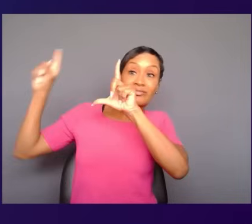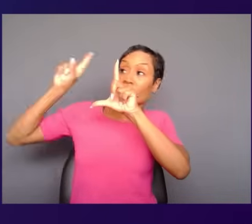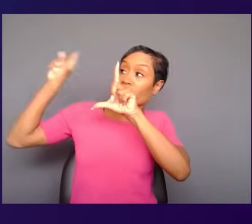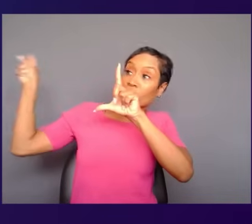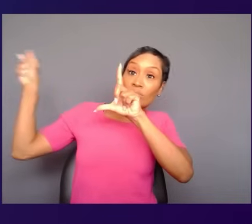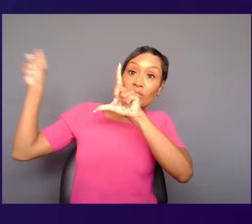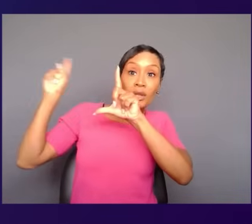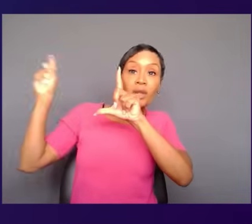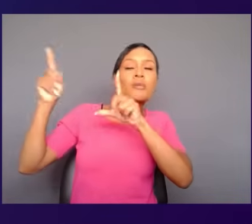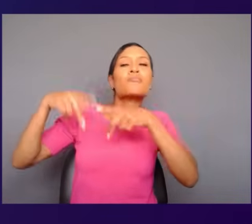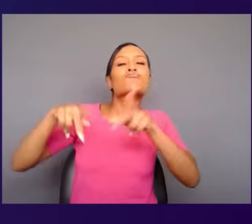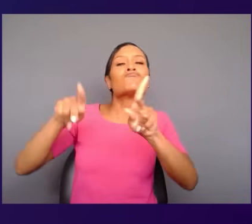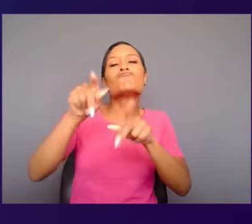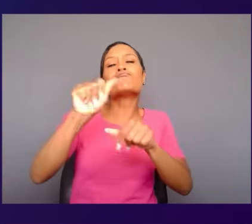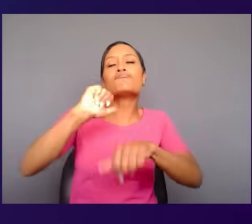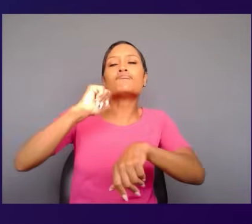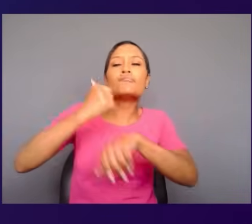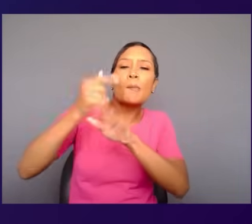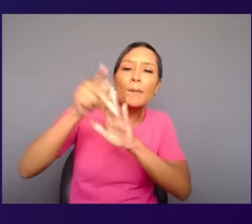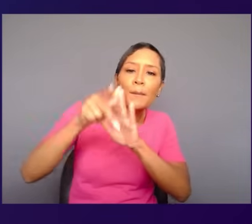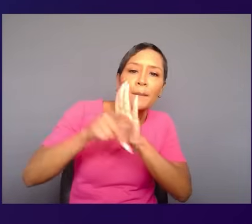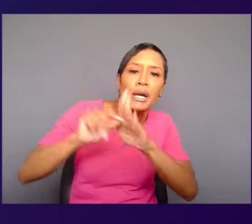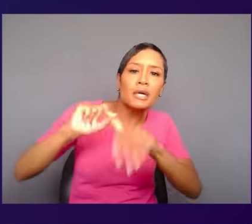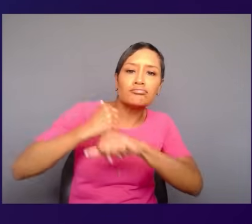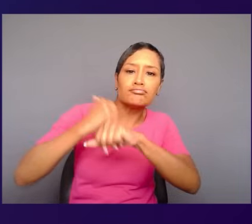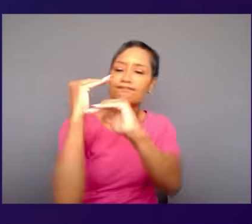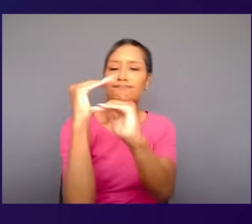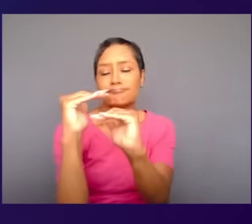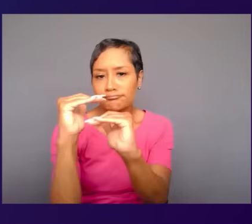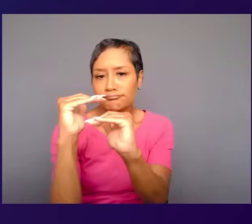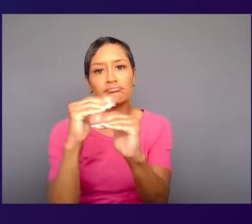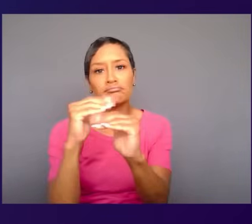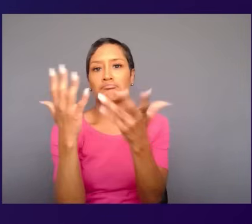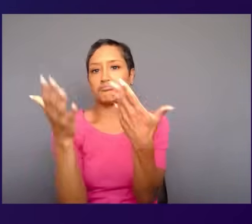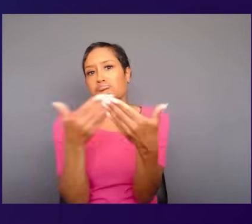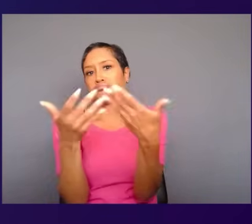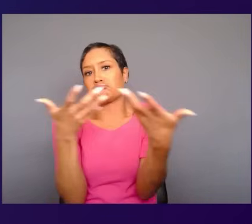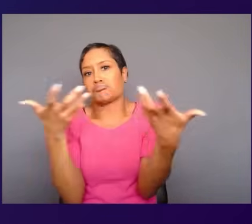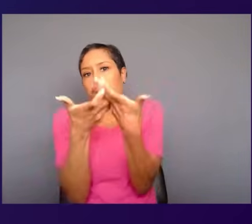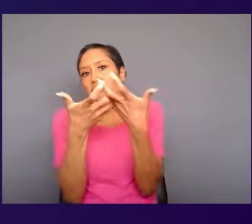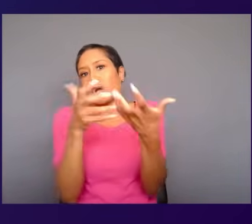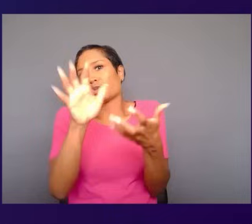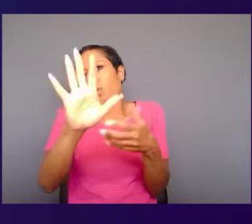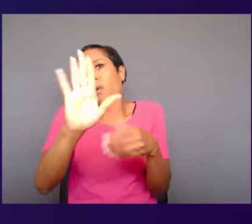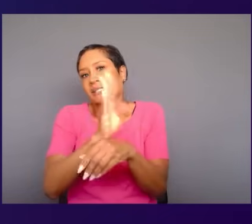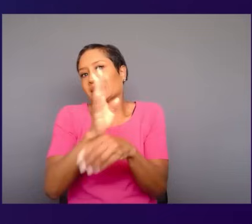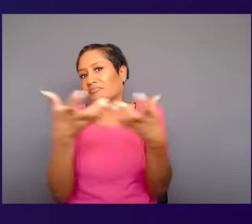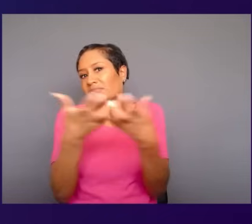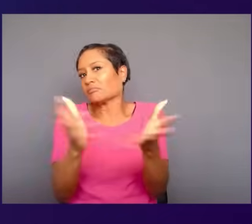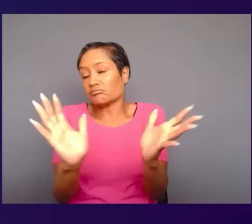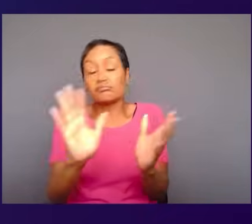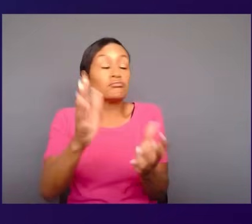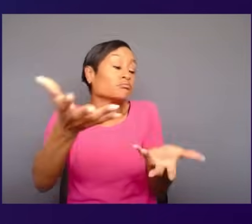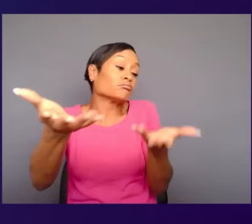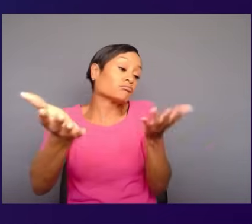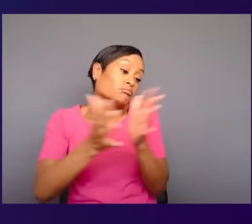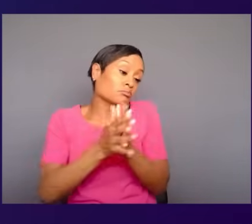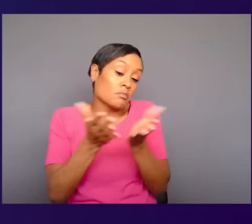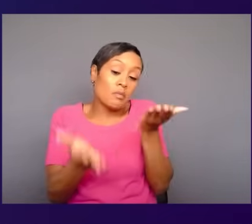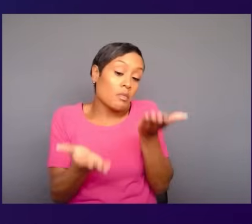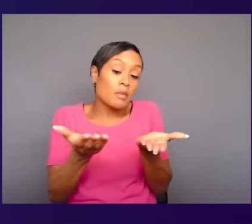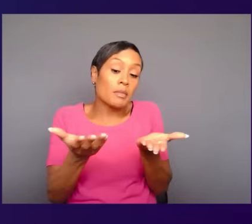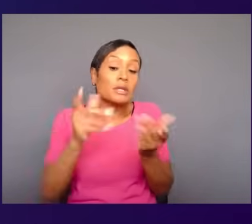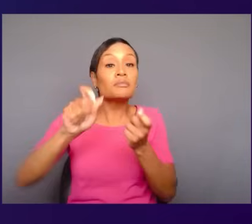to put policy restrictions in place wherever it makes sense for your enterprise. That might be at the